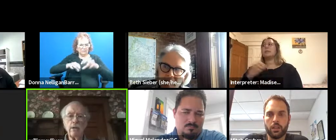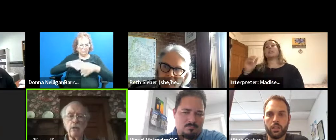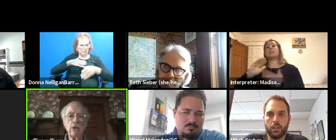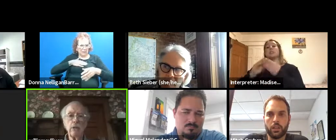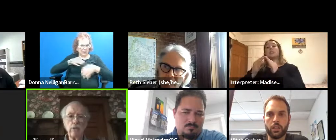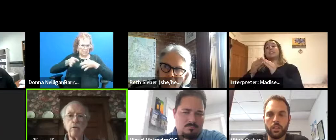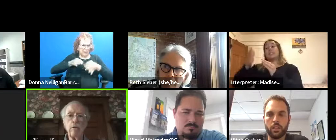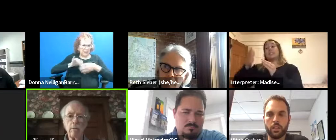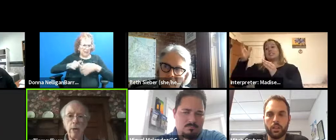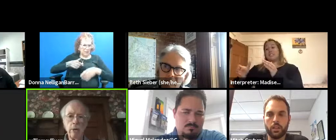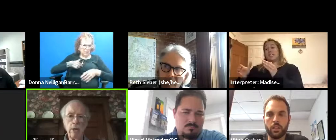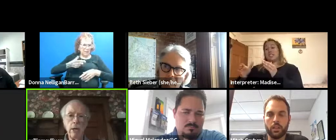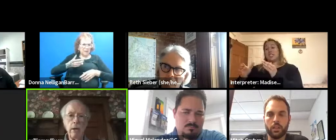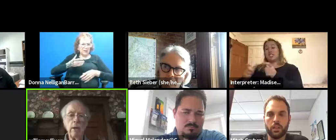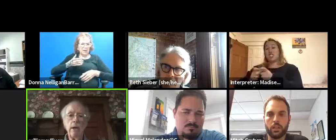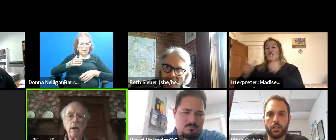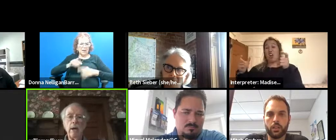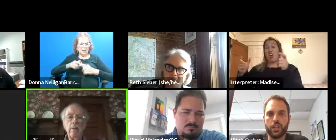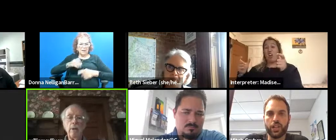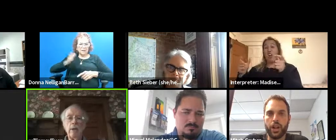the west side, using the river as a boundary.